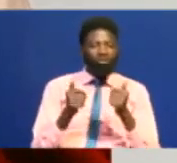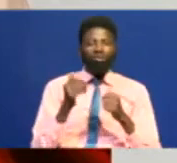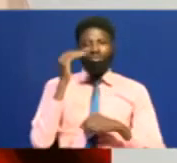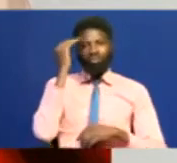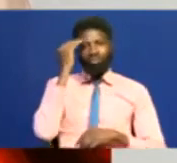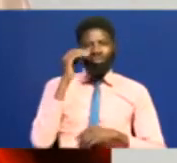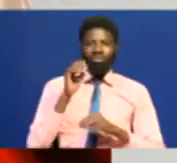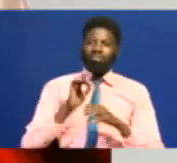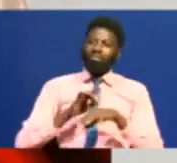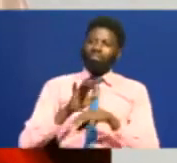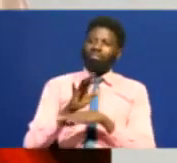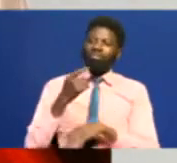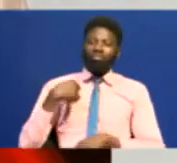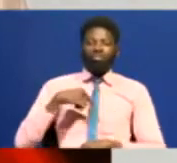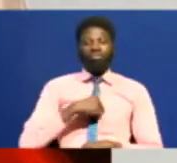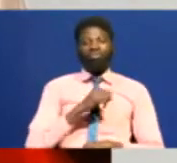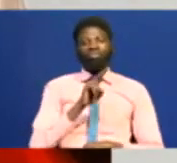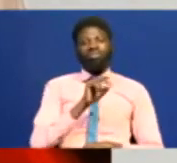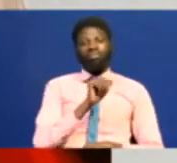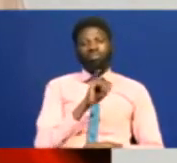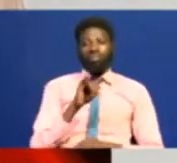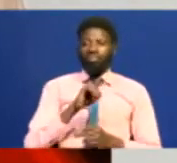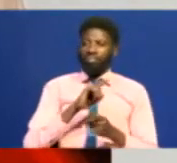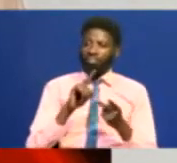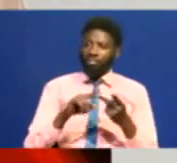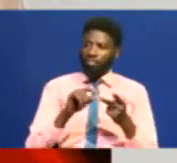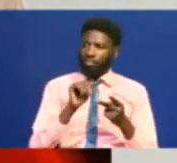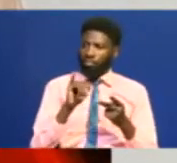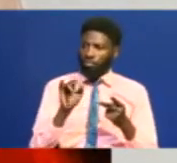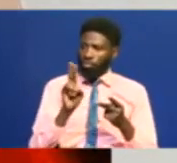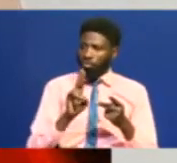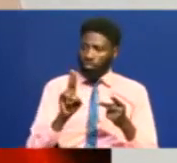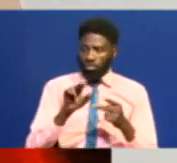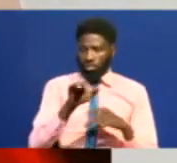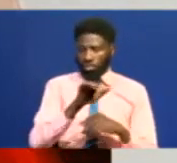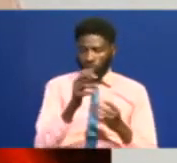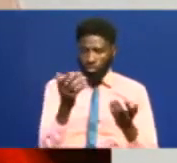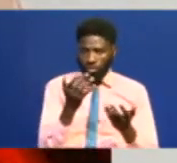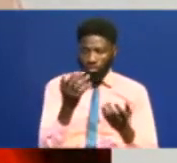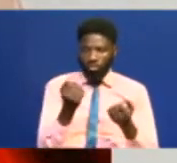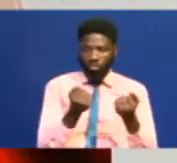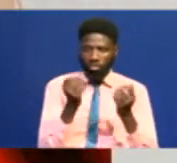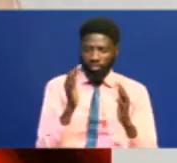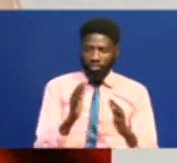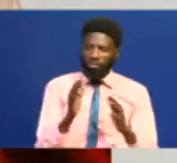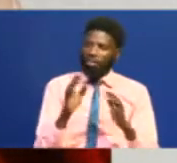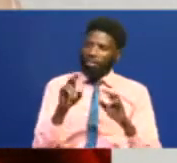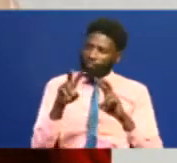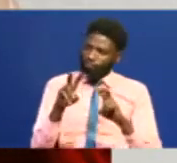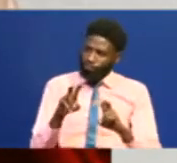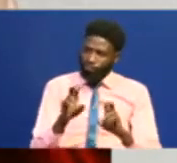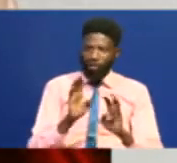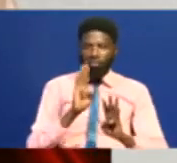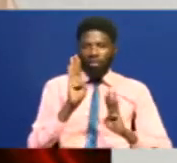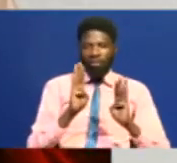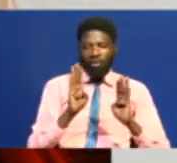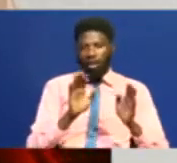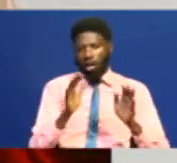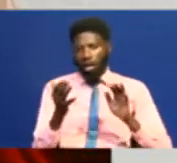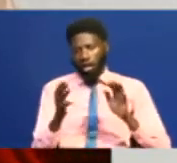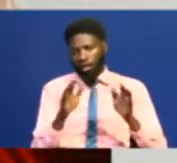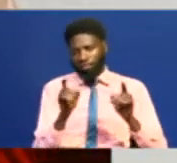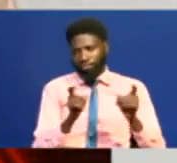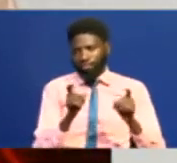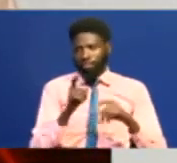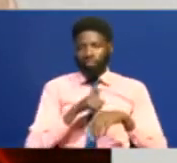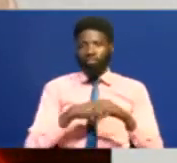that is one area in which we use AI. Mm-hmm. We also use AI in terms of driver screening and behavior management. So when drivers are coming